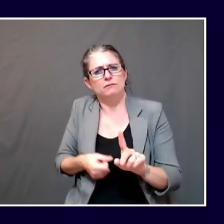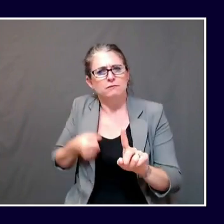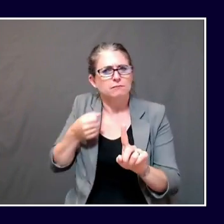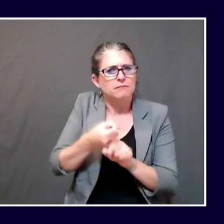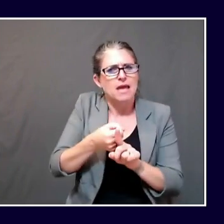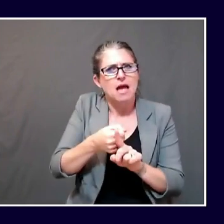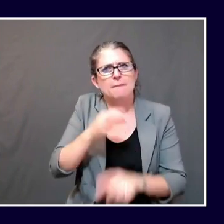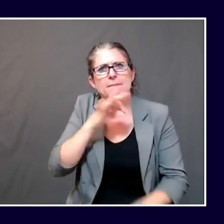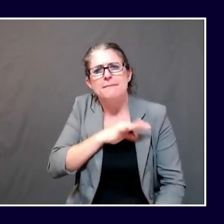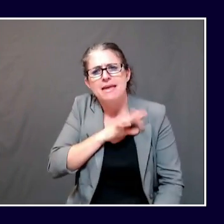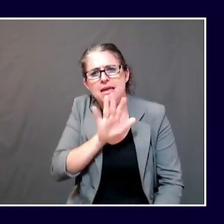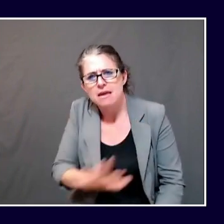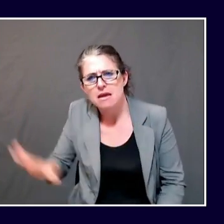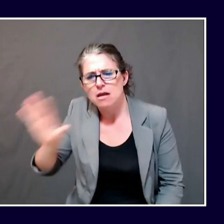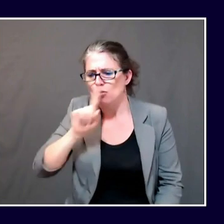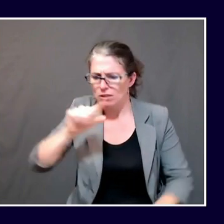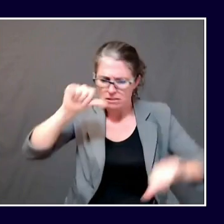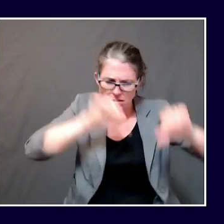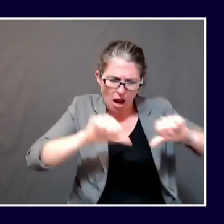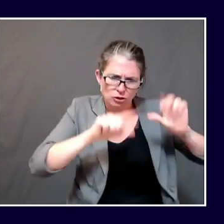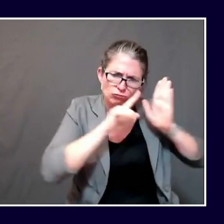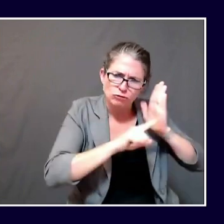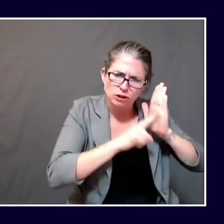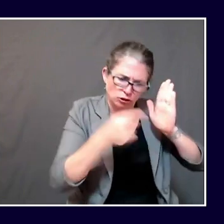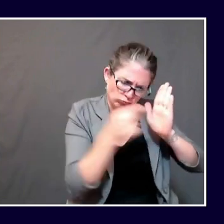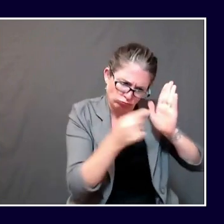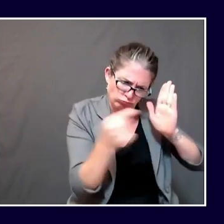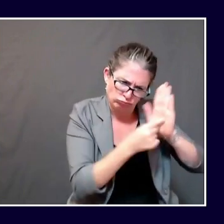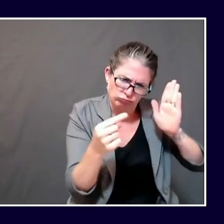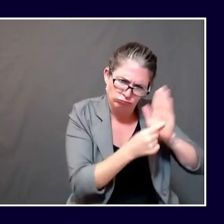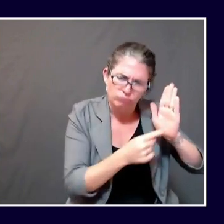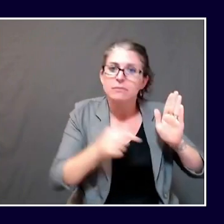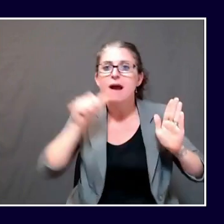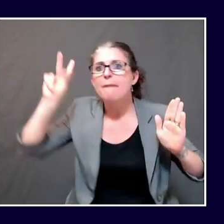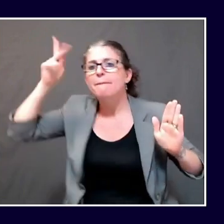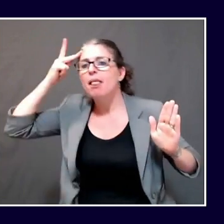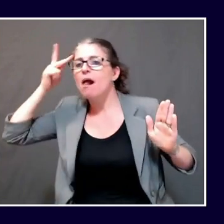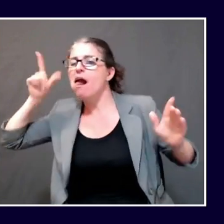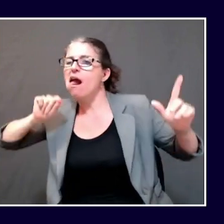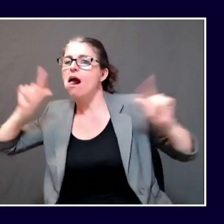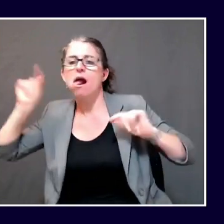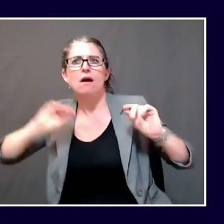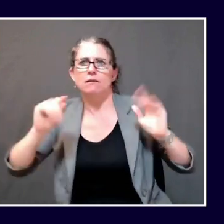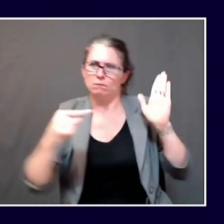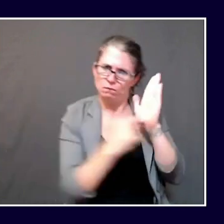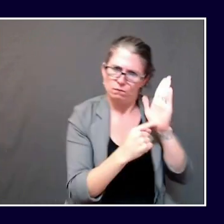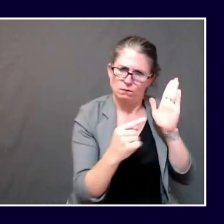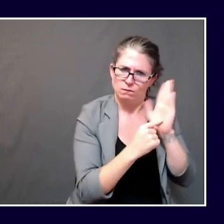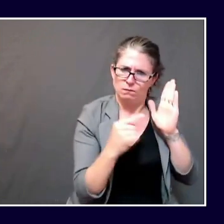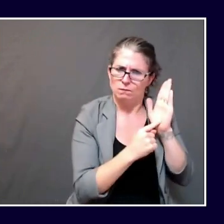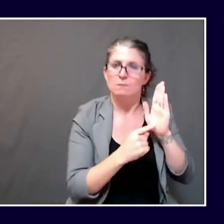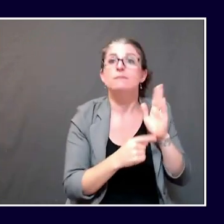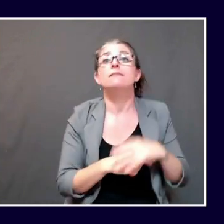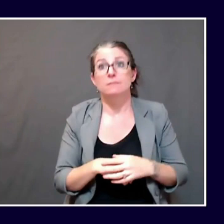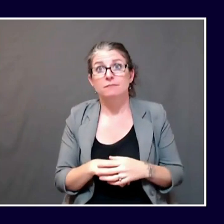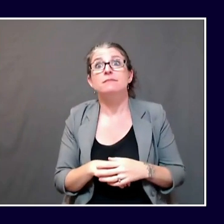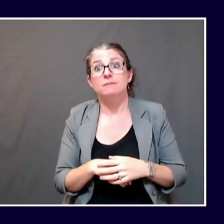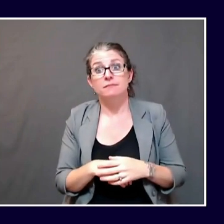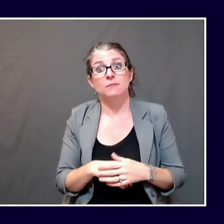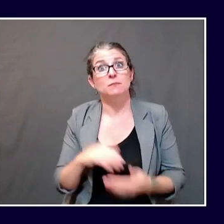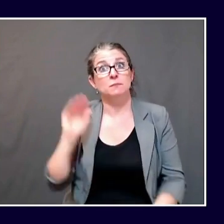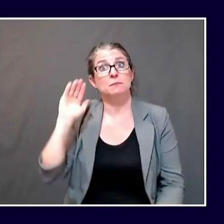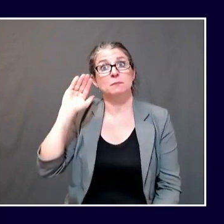actual political pressure from DC, perhaps on reopening or any efforts to influence directly